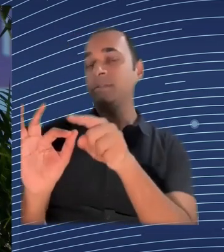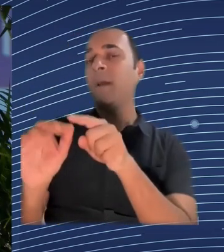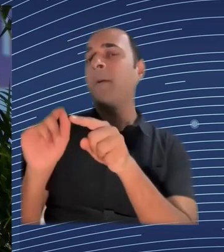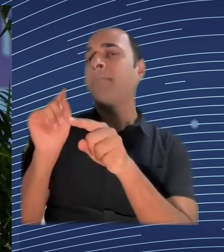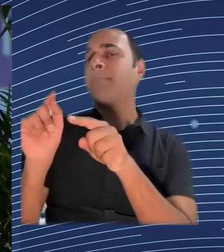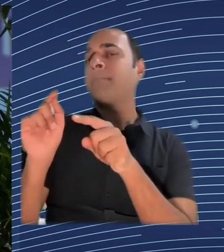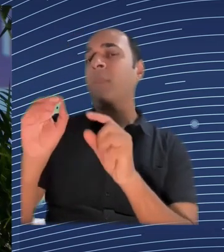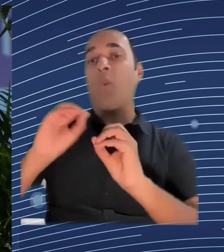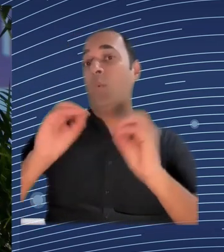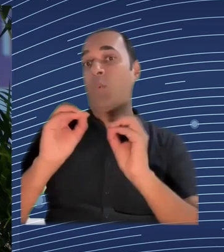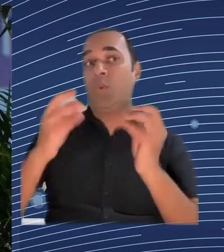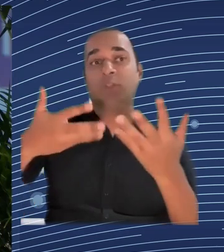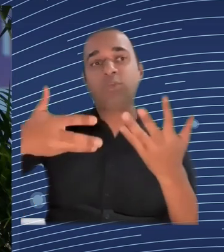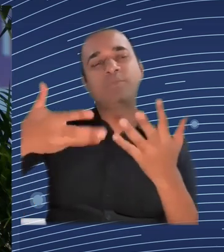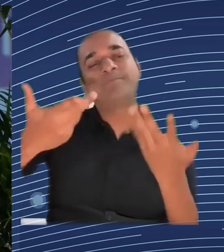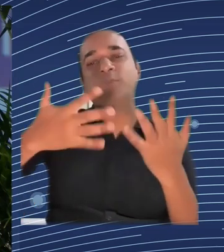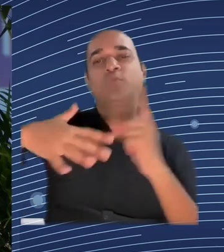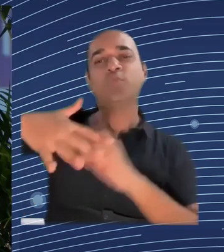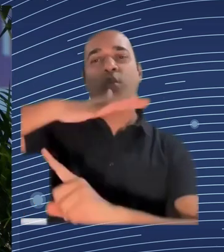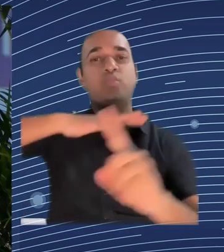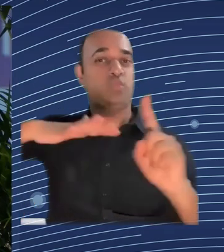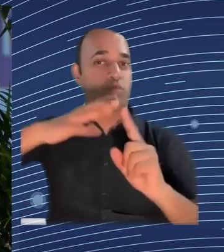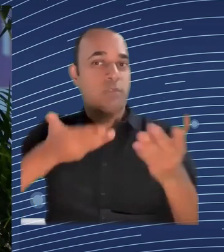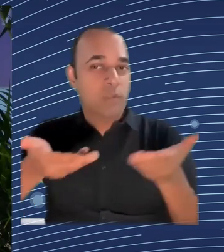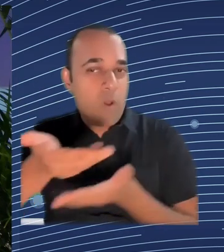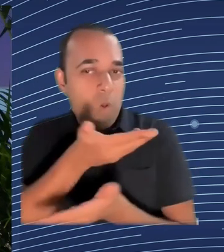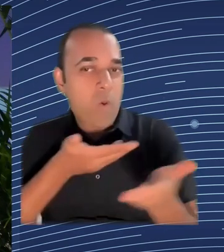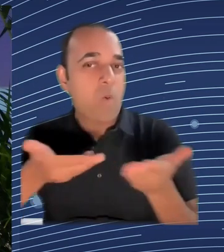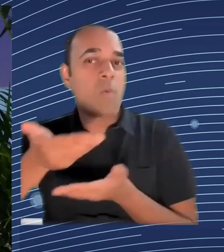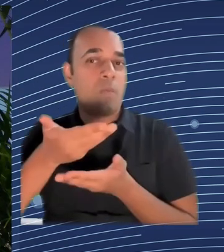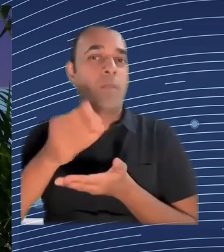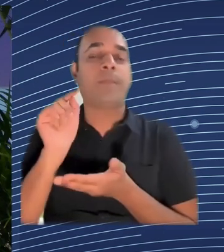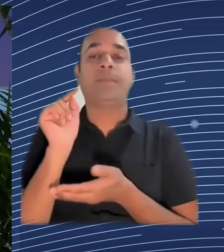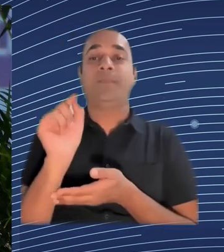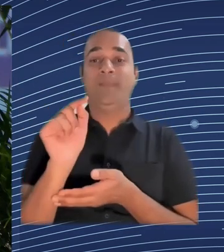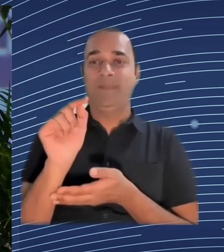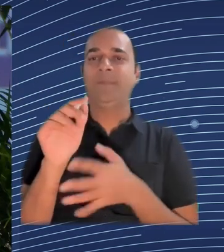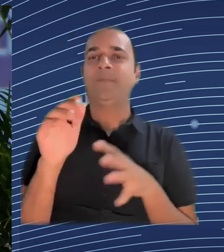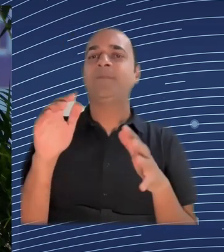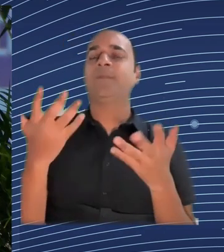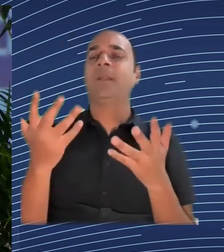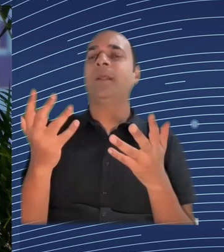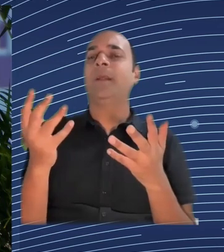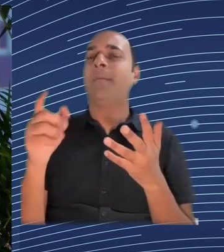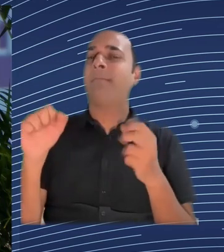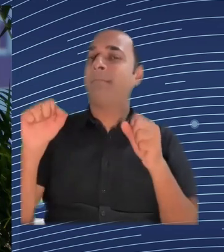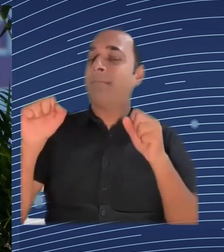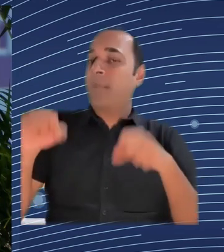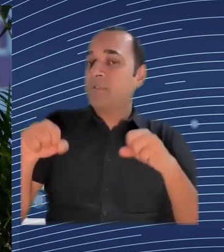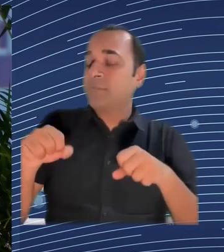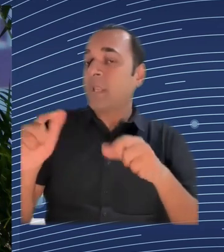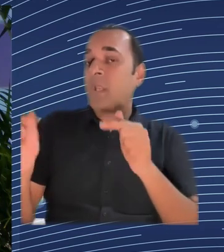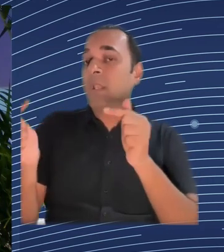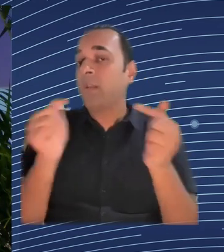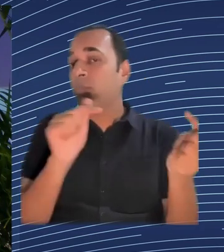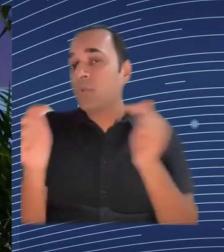it at the company level, you have it at the sectoral. Should you not have it at the sectoral, you have it at the national level. Should you not have it at the national level, you have it at the